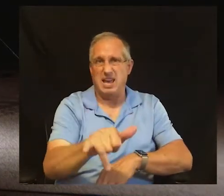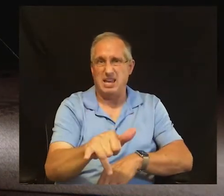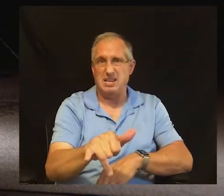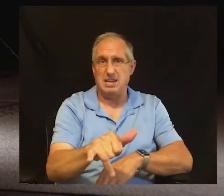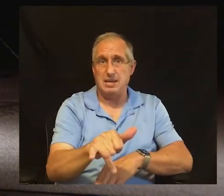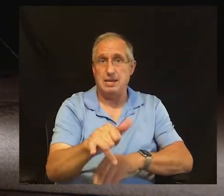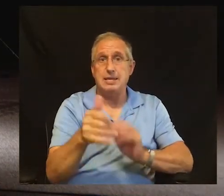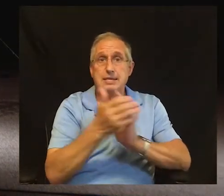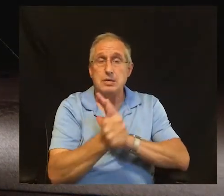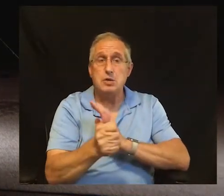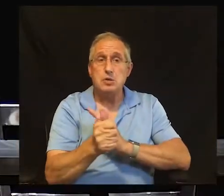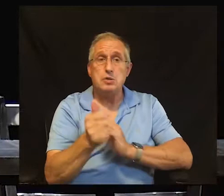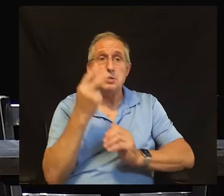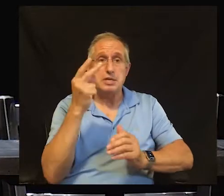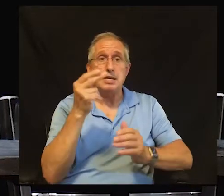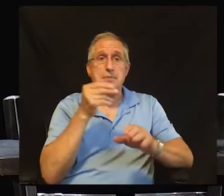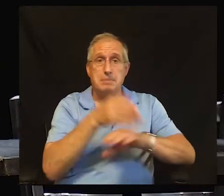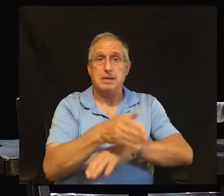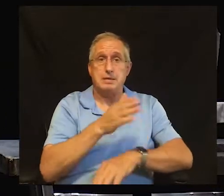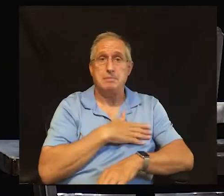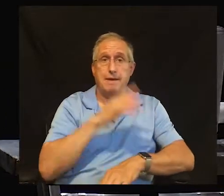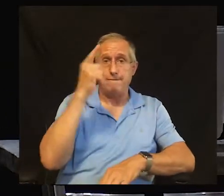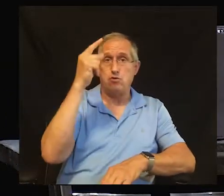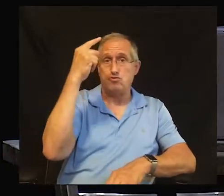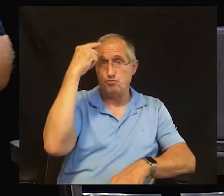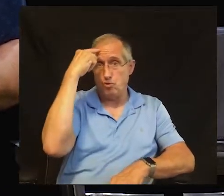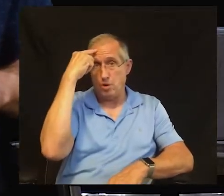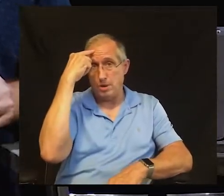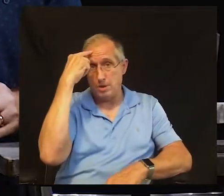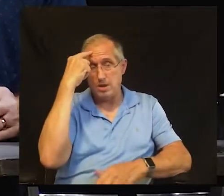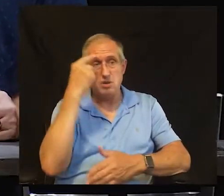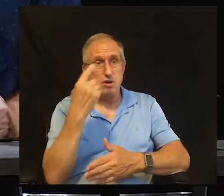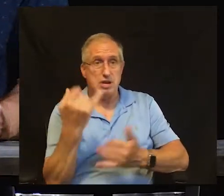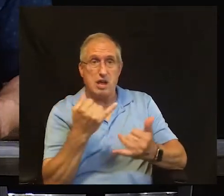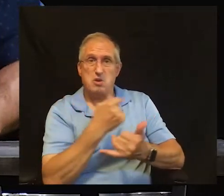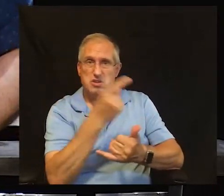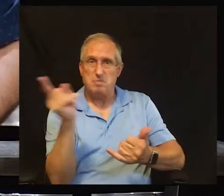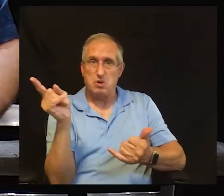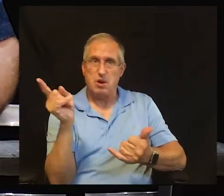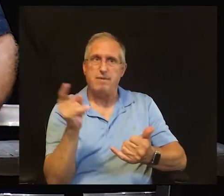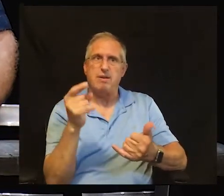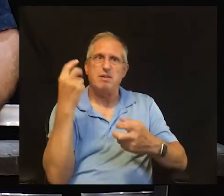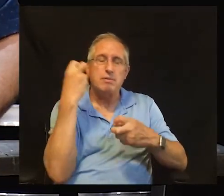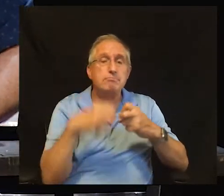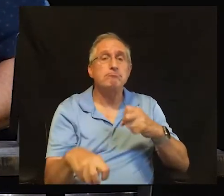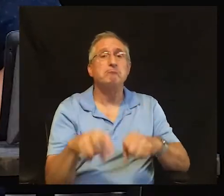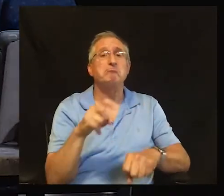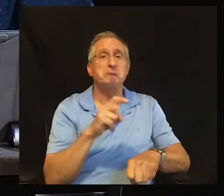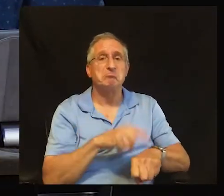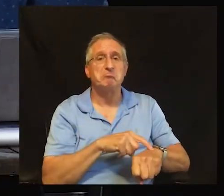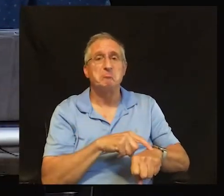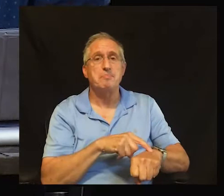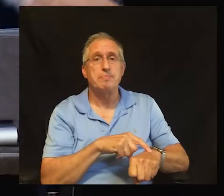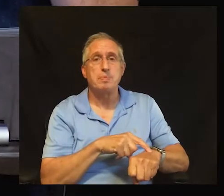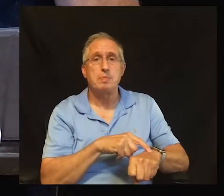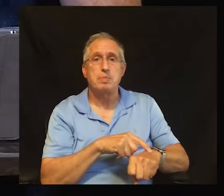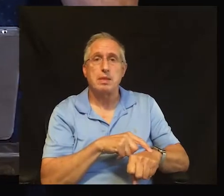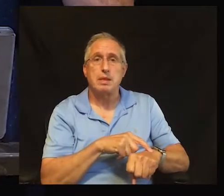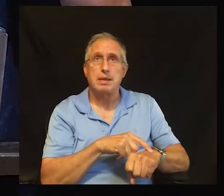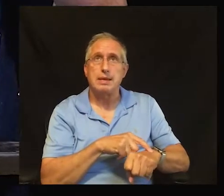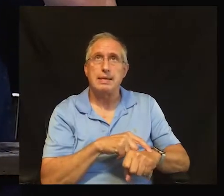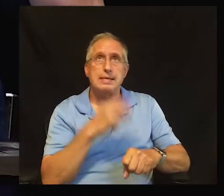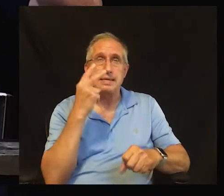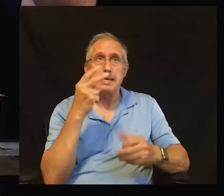see past my first thought. Because some of us right now are having a really difficult time